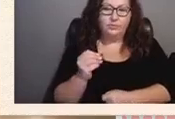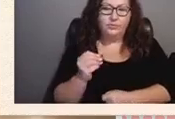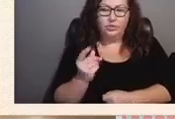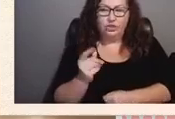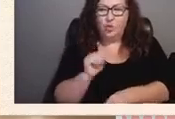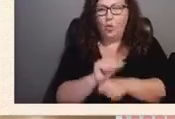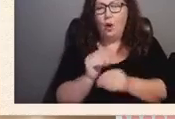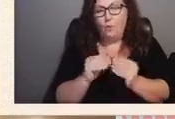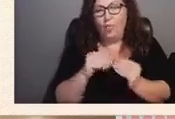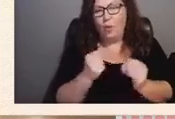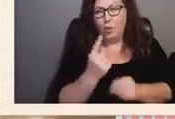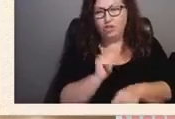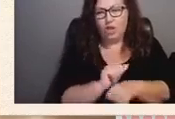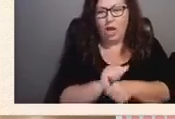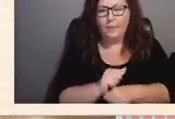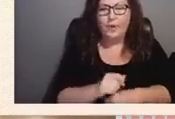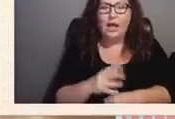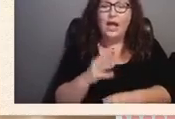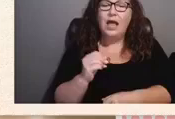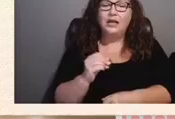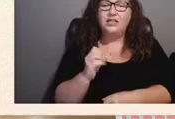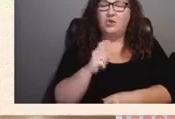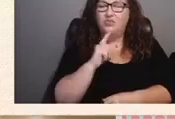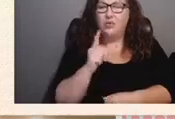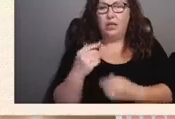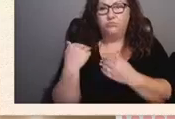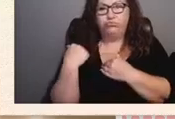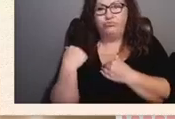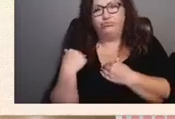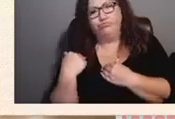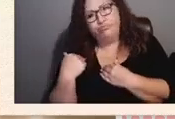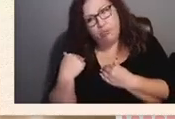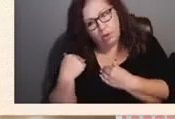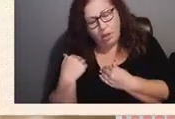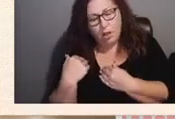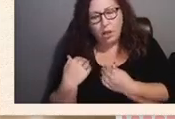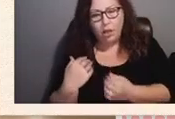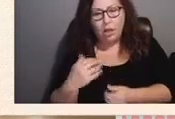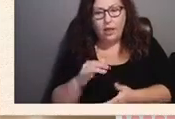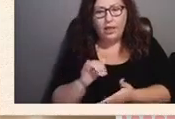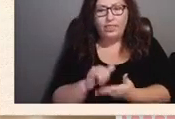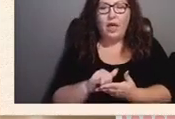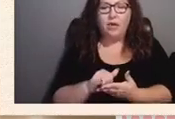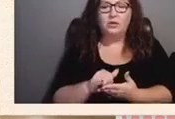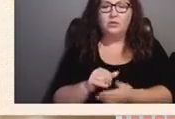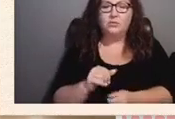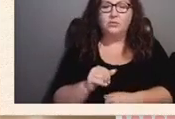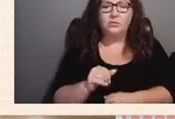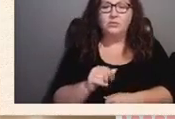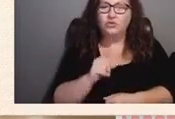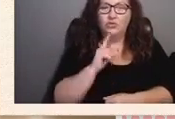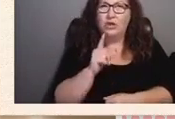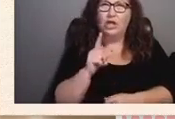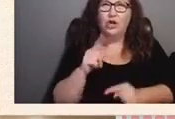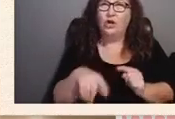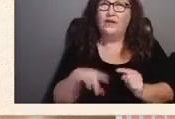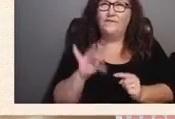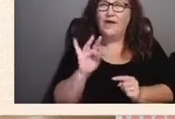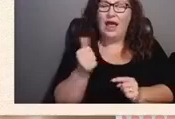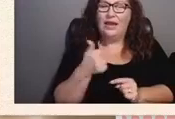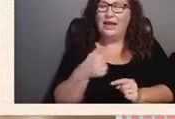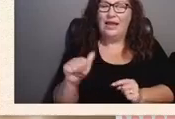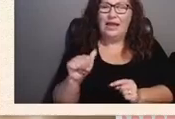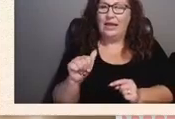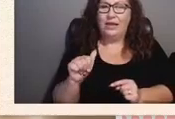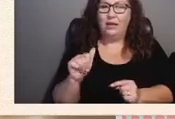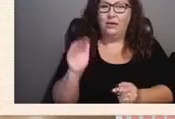was weighing on her so much that she just couldn't find any relief from it. And the way